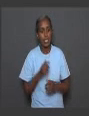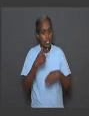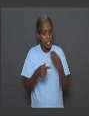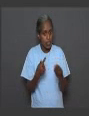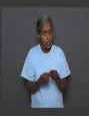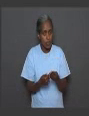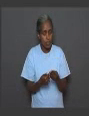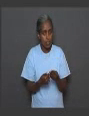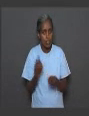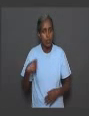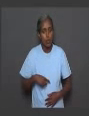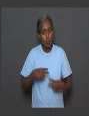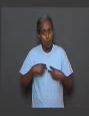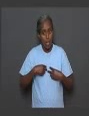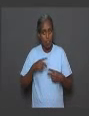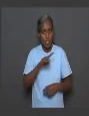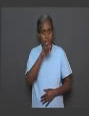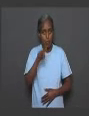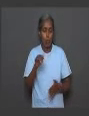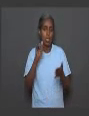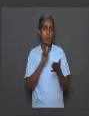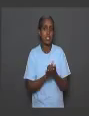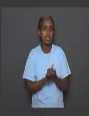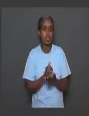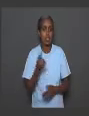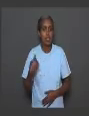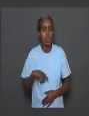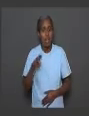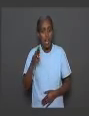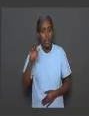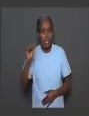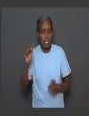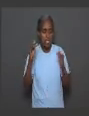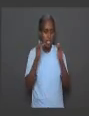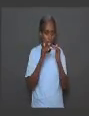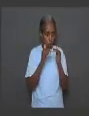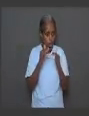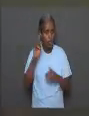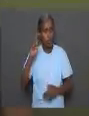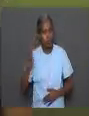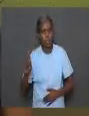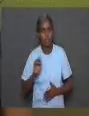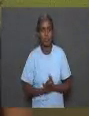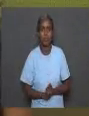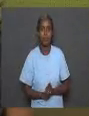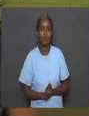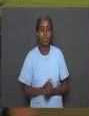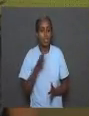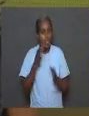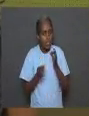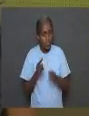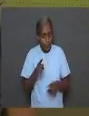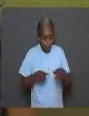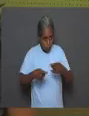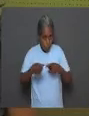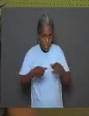Therefore, we have a problem that RS equals 1. If you